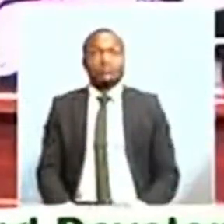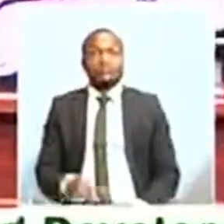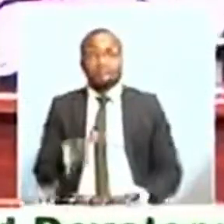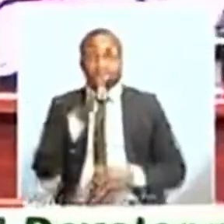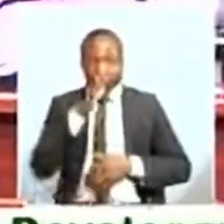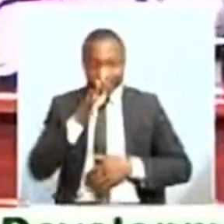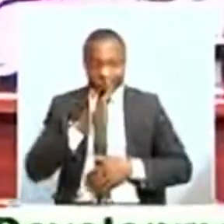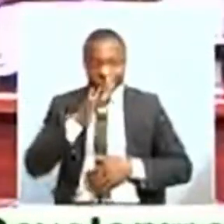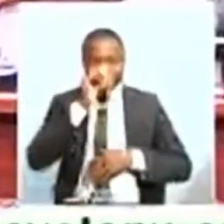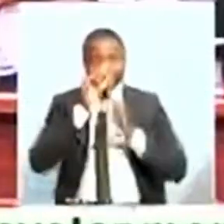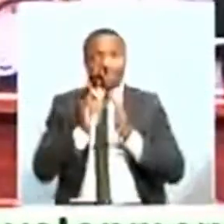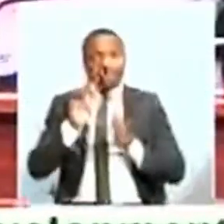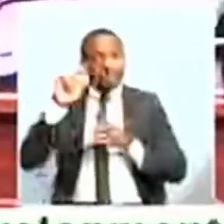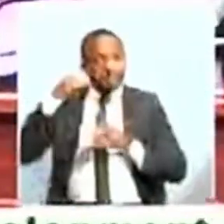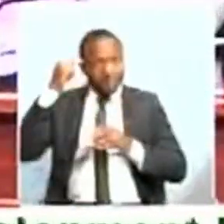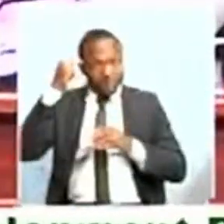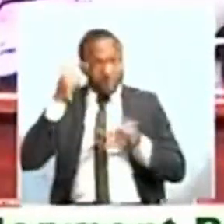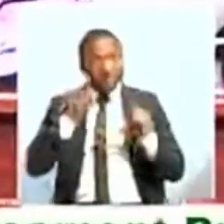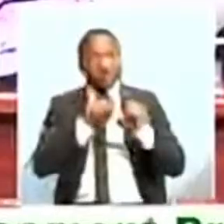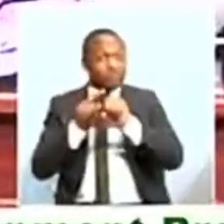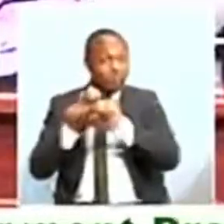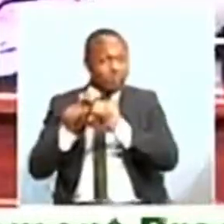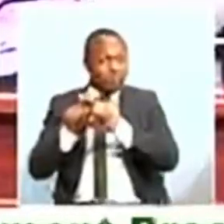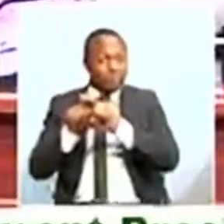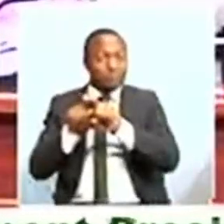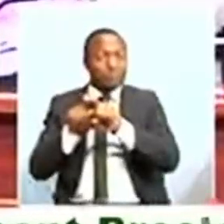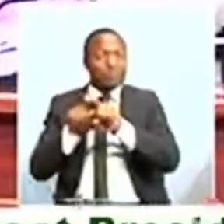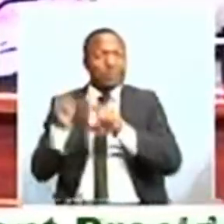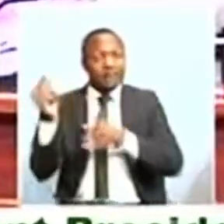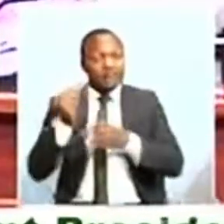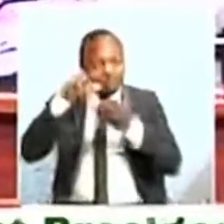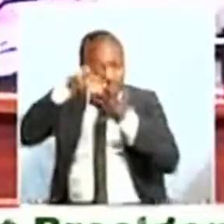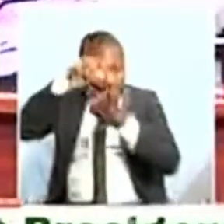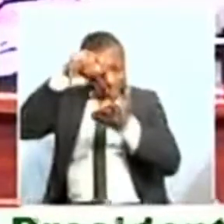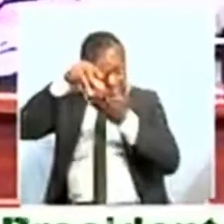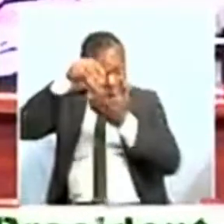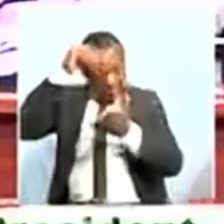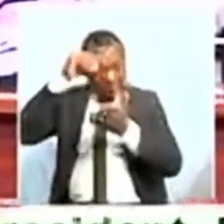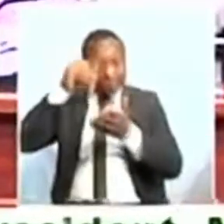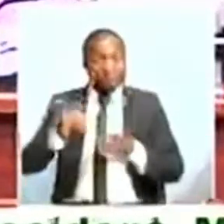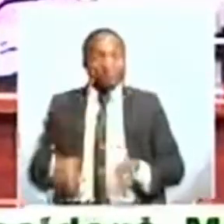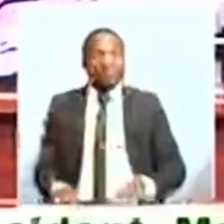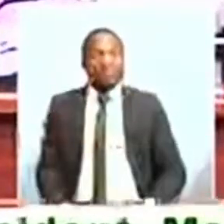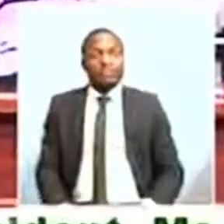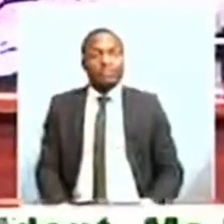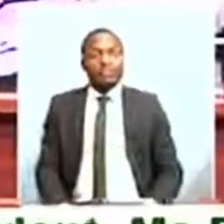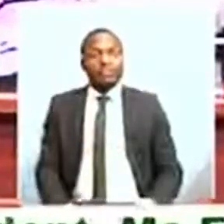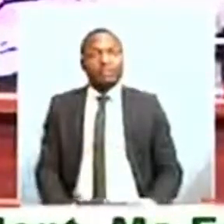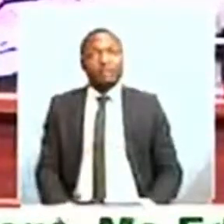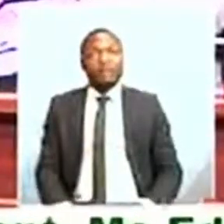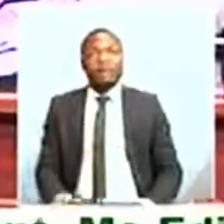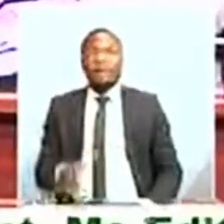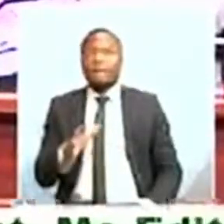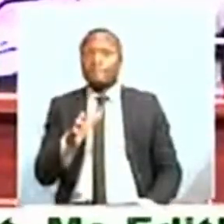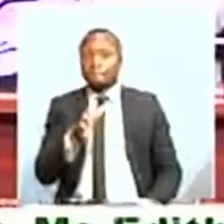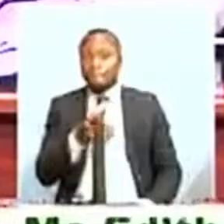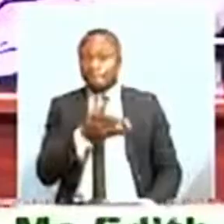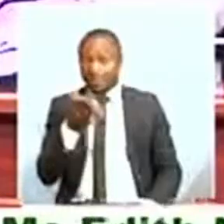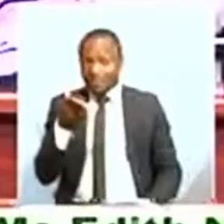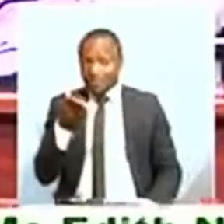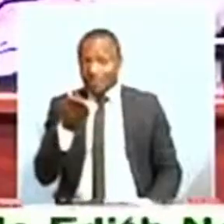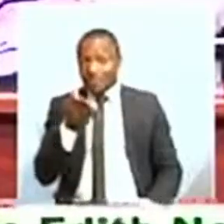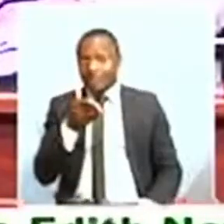Madam Speaker, government has also come to learn that our mother, Ms. Edith